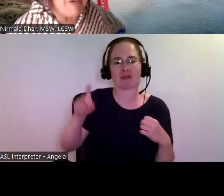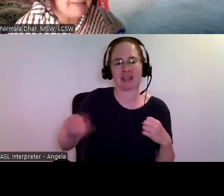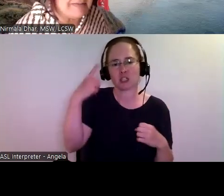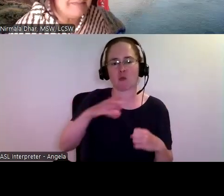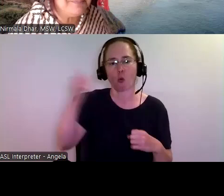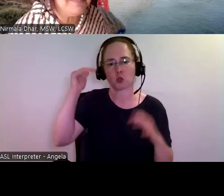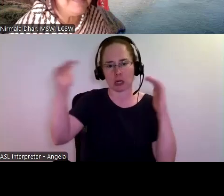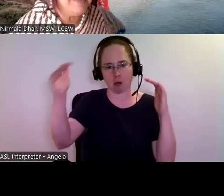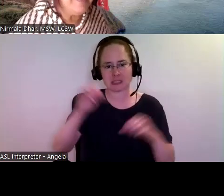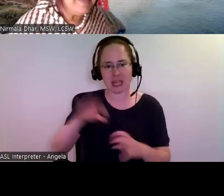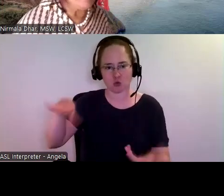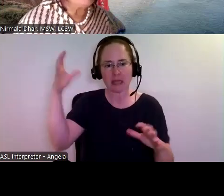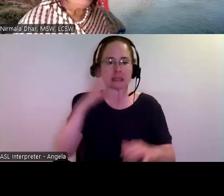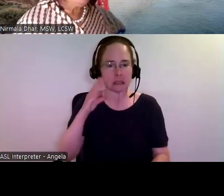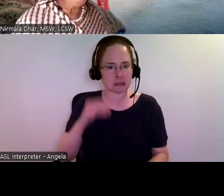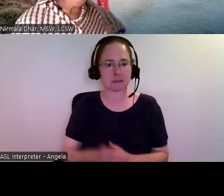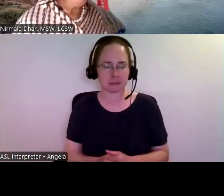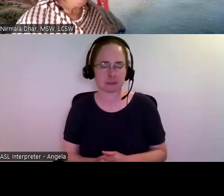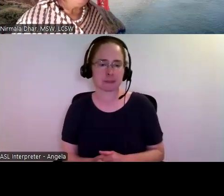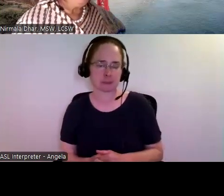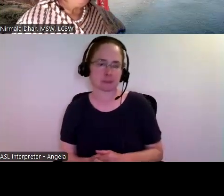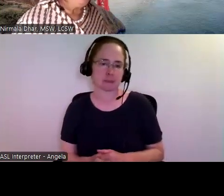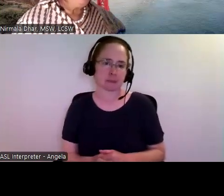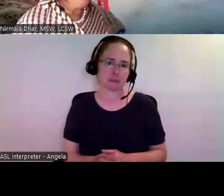in crisis. Next slide.